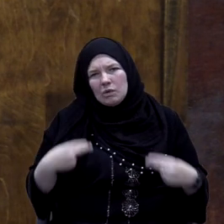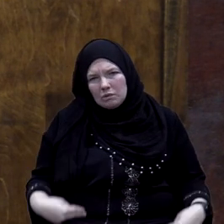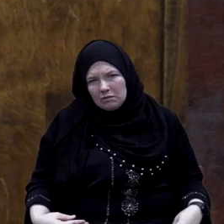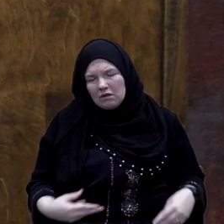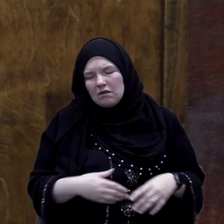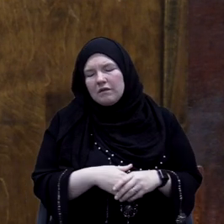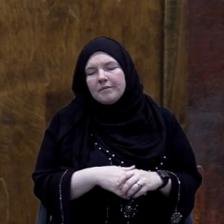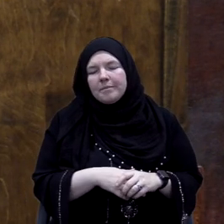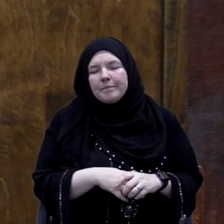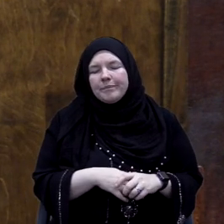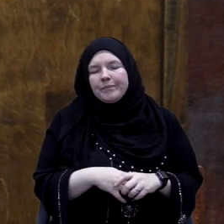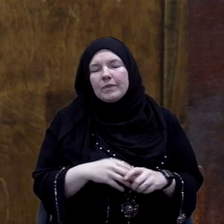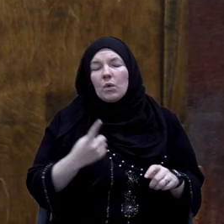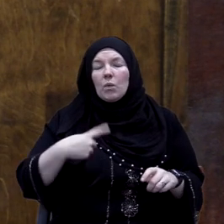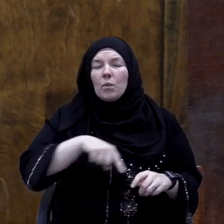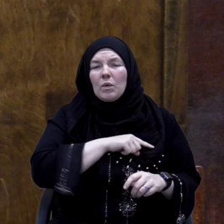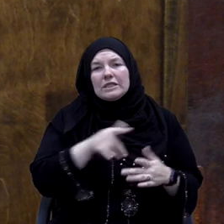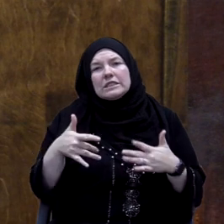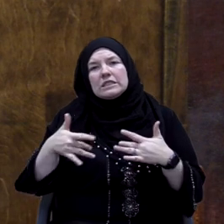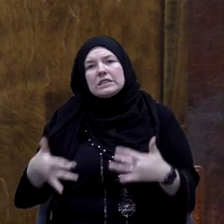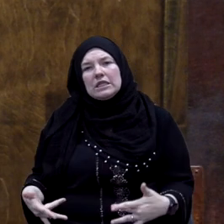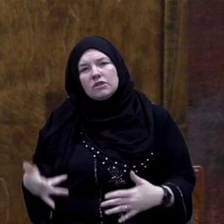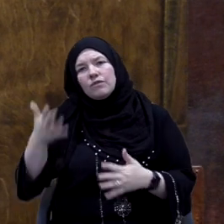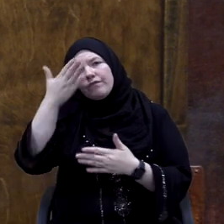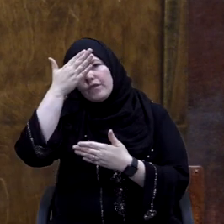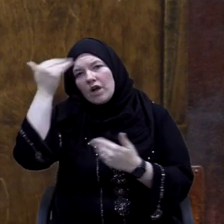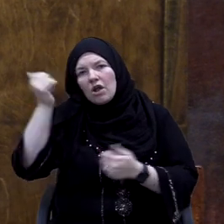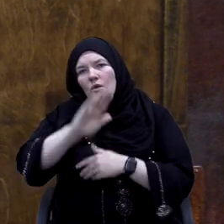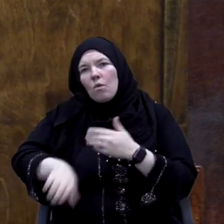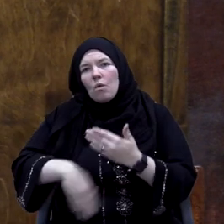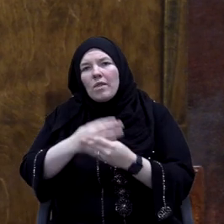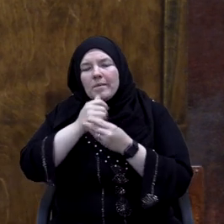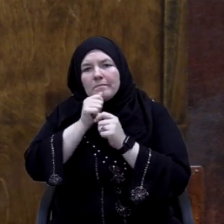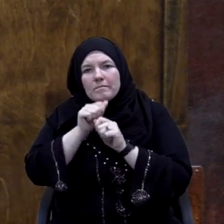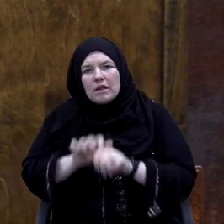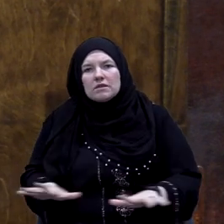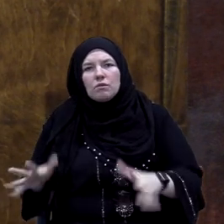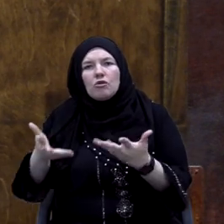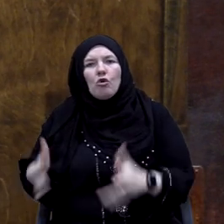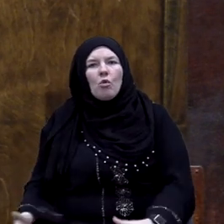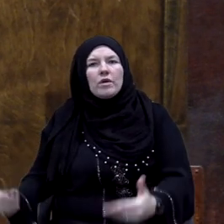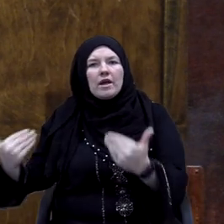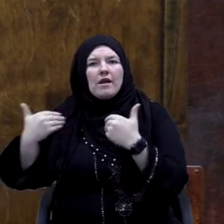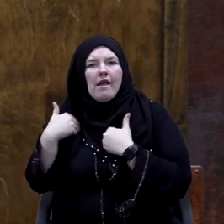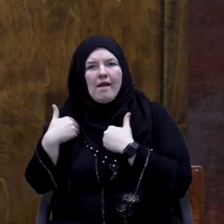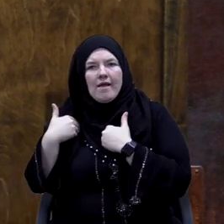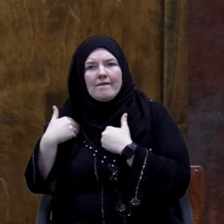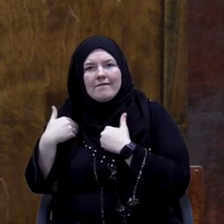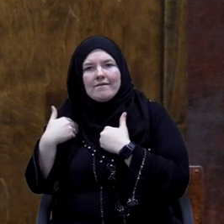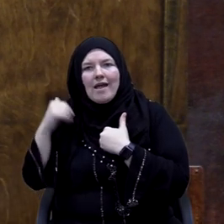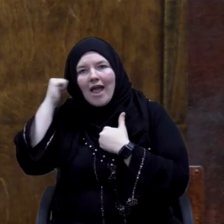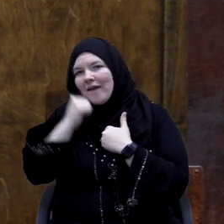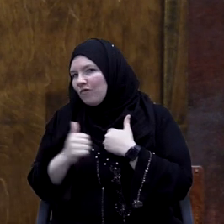And we forget all the bounties that we have in our hand. But Allah is